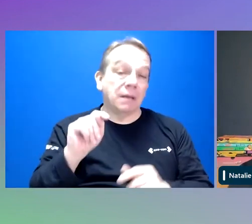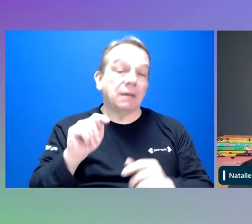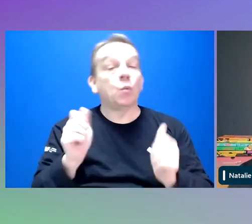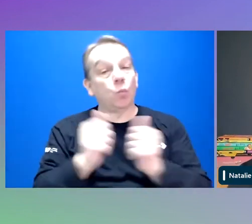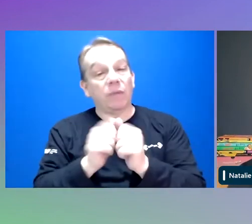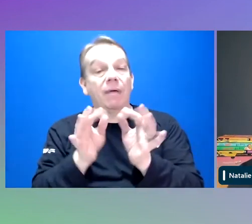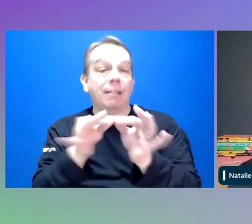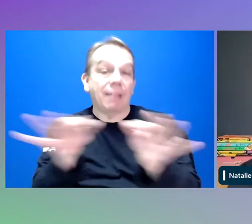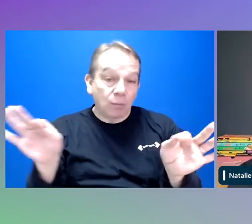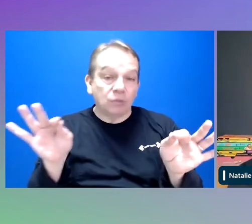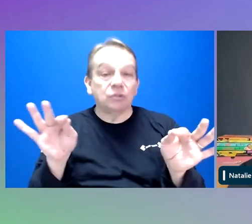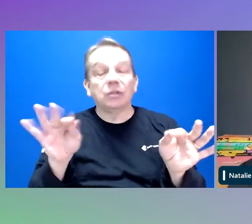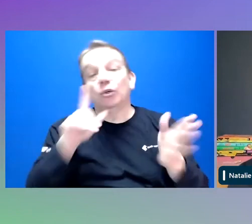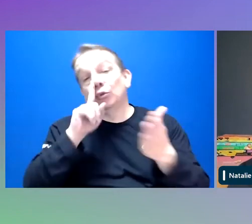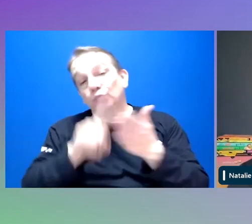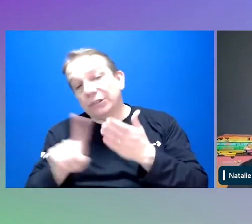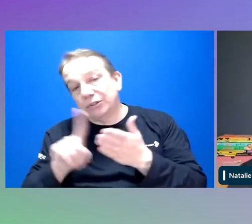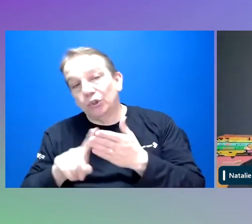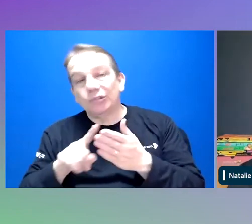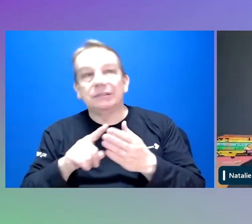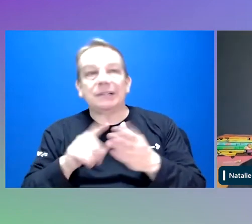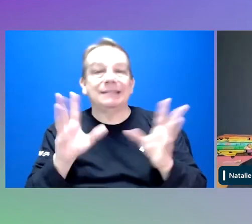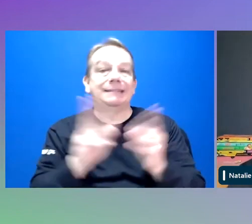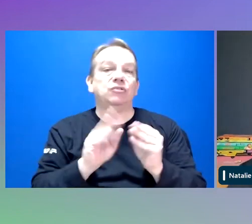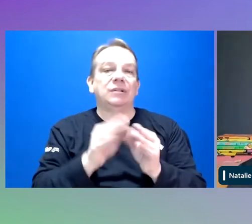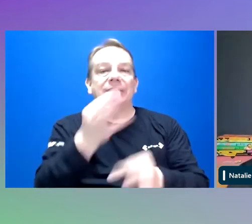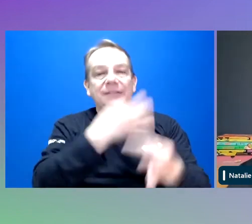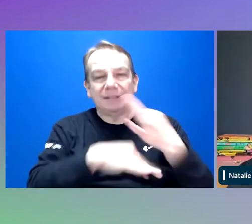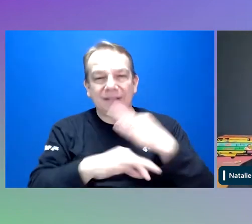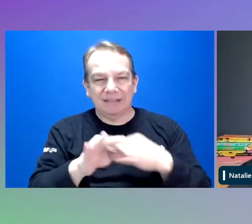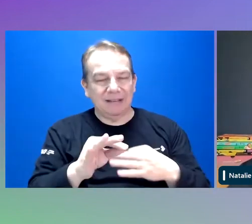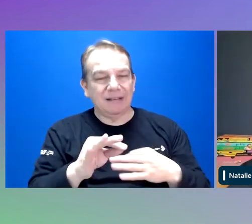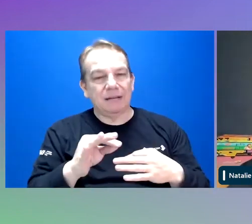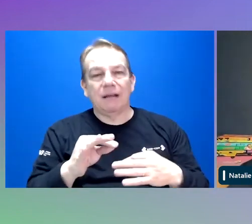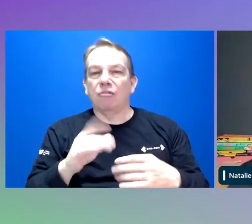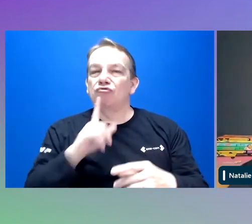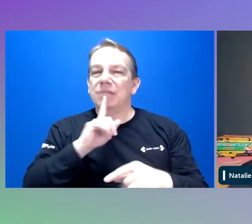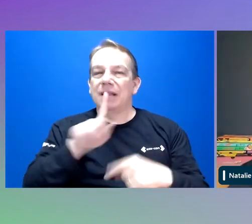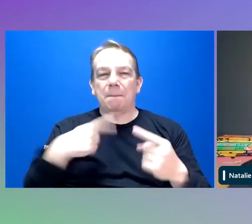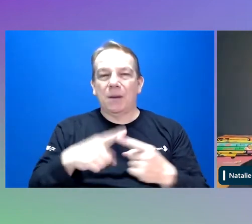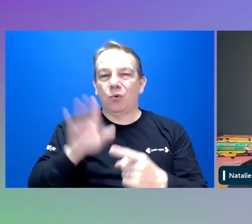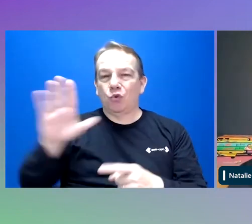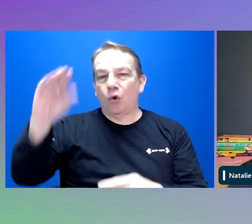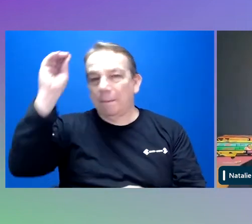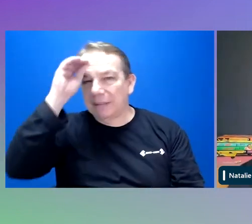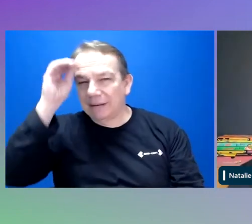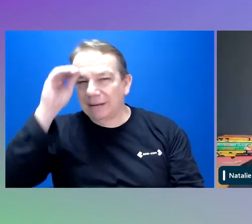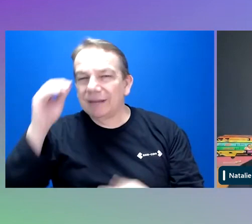of research session instead being like conversation about your opinions isn't necessarily